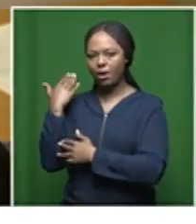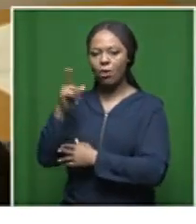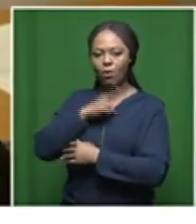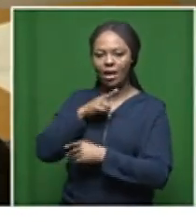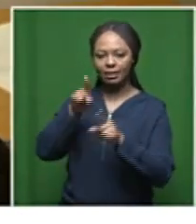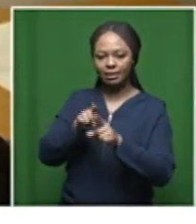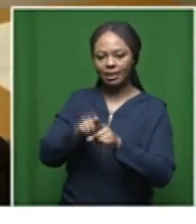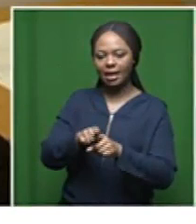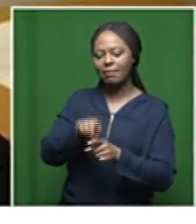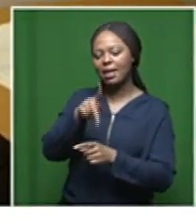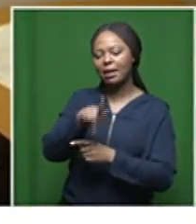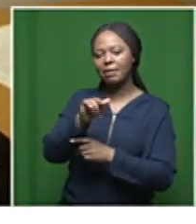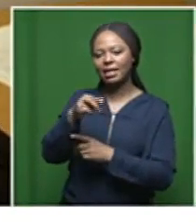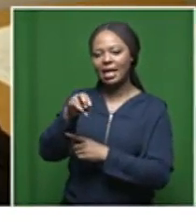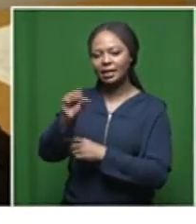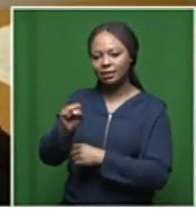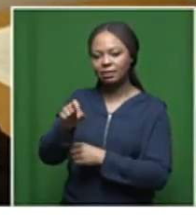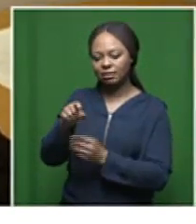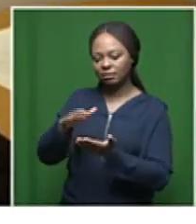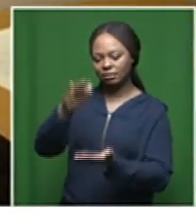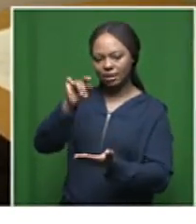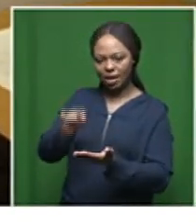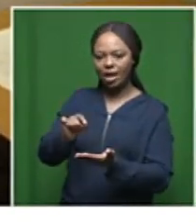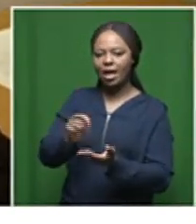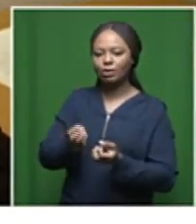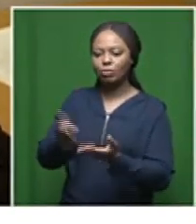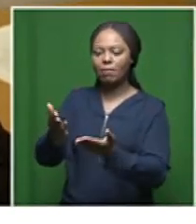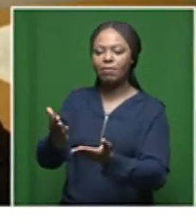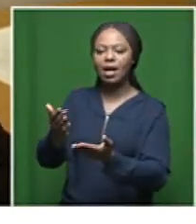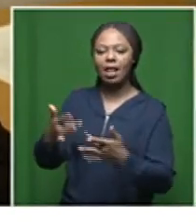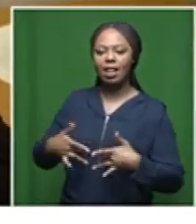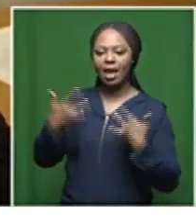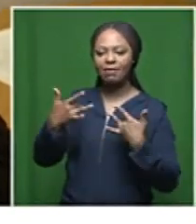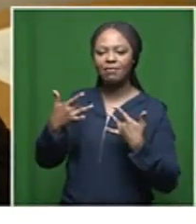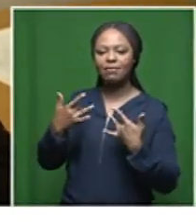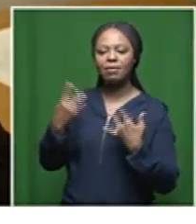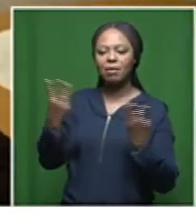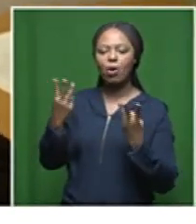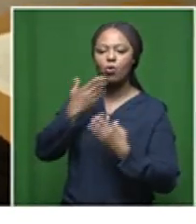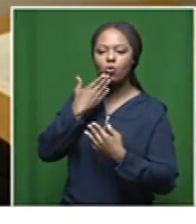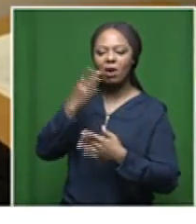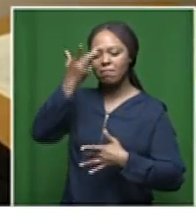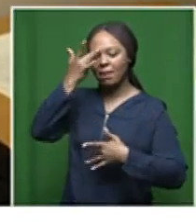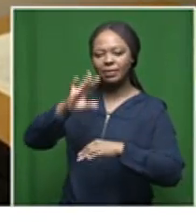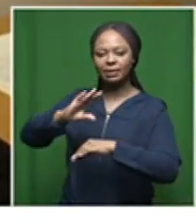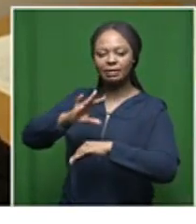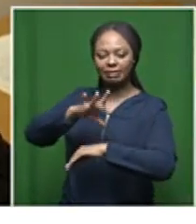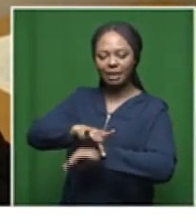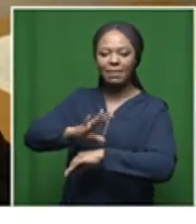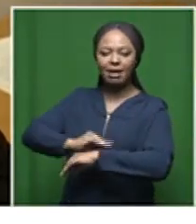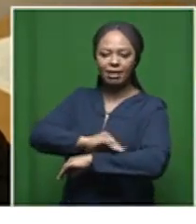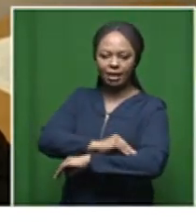saves lives for cancer patients as well. So I've donated blood, and I would like to ensure you, to save a life, please to start